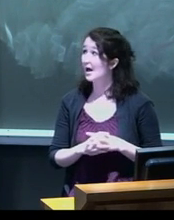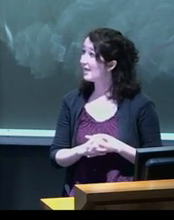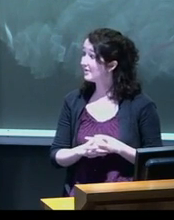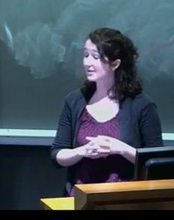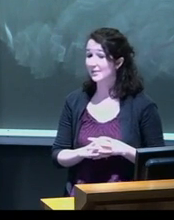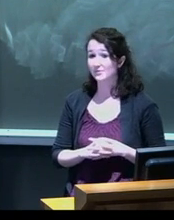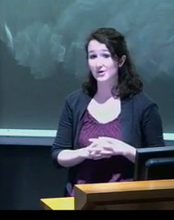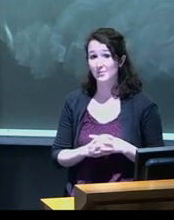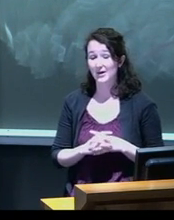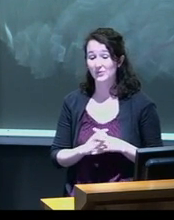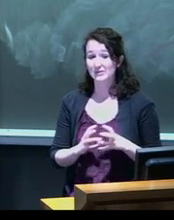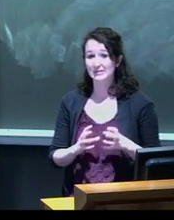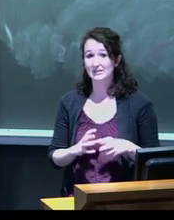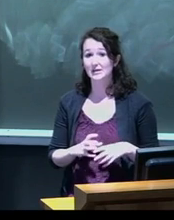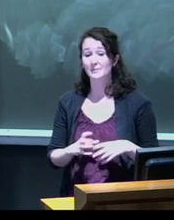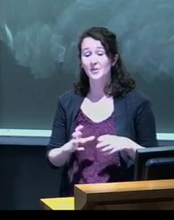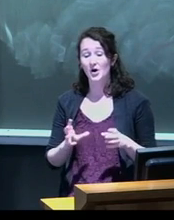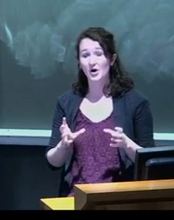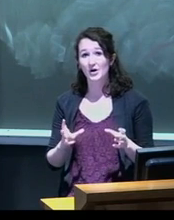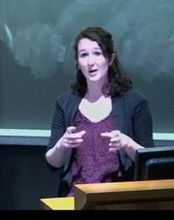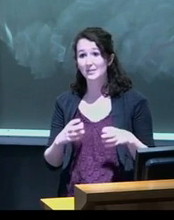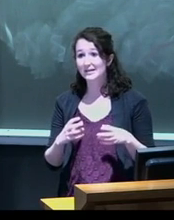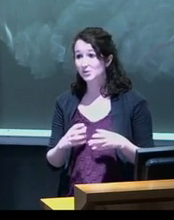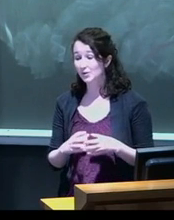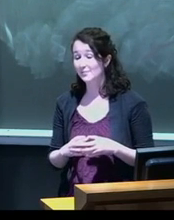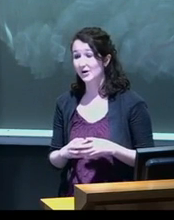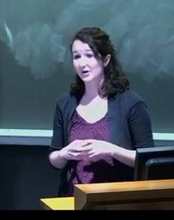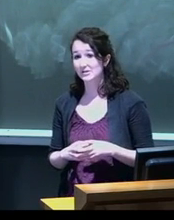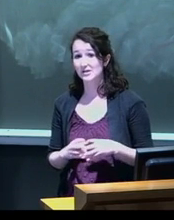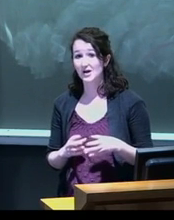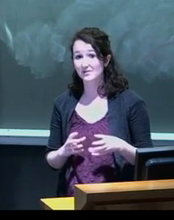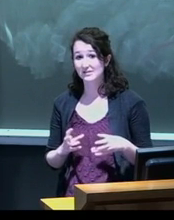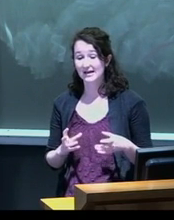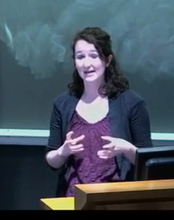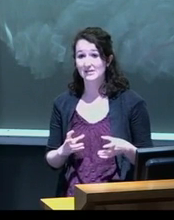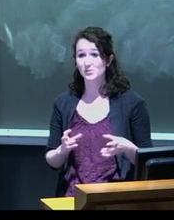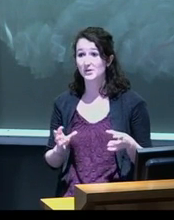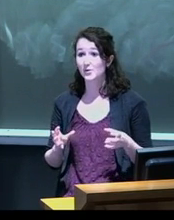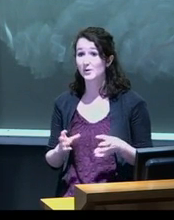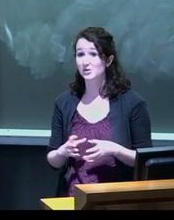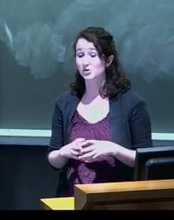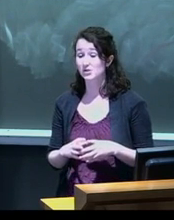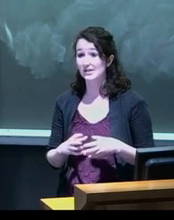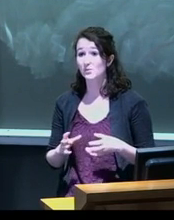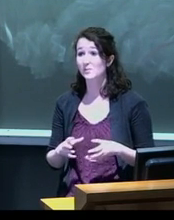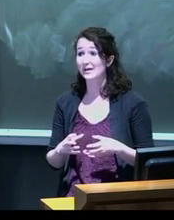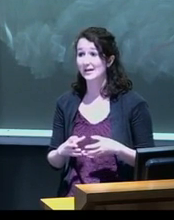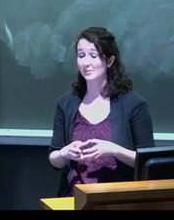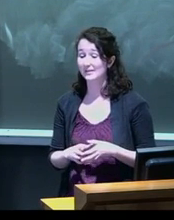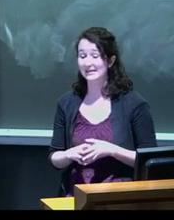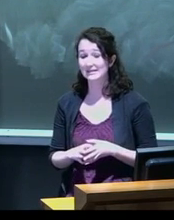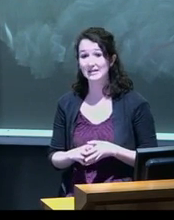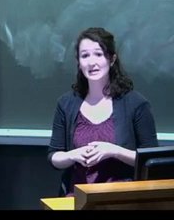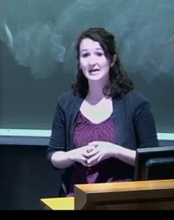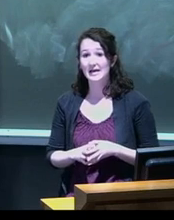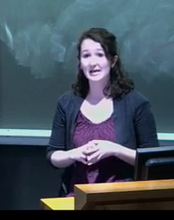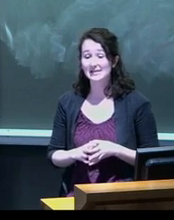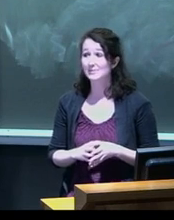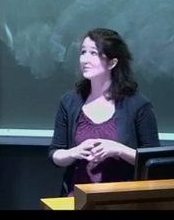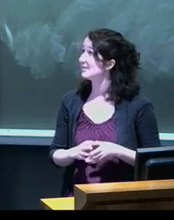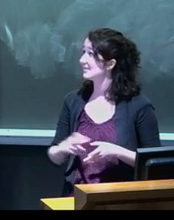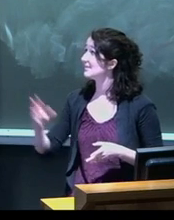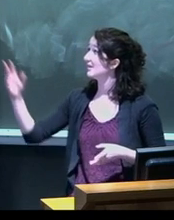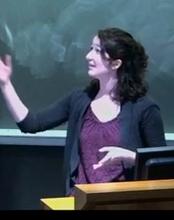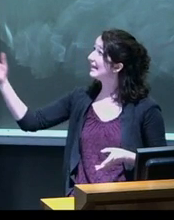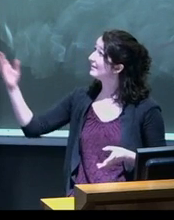Now, the other type of non-manuals are obligatory parts of signs without which the sign would be incomplete. An